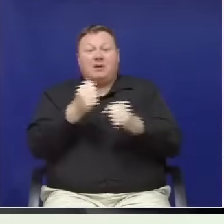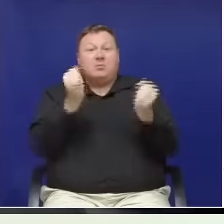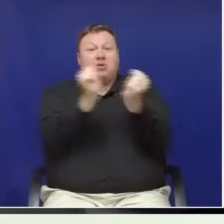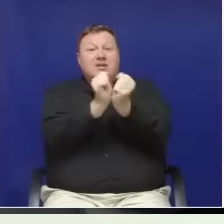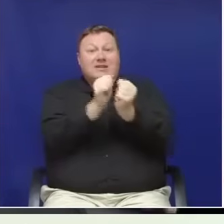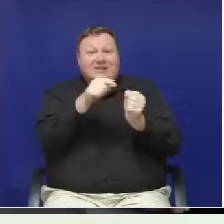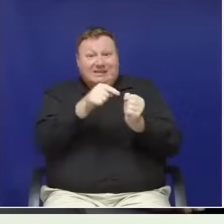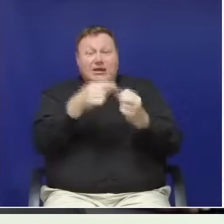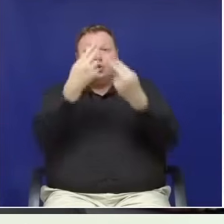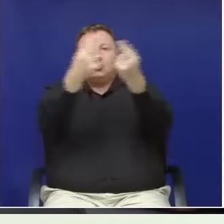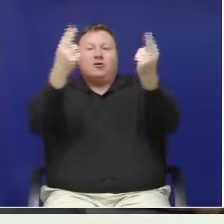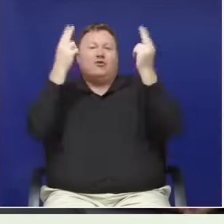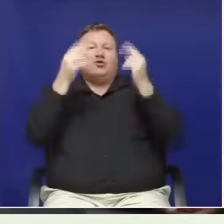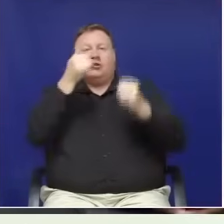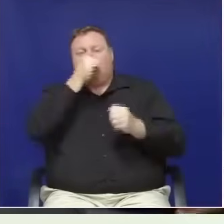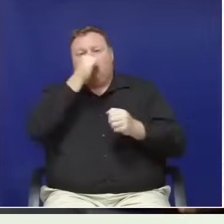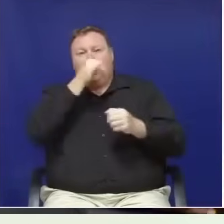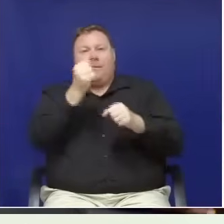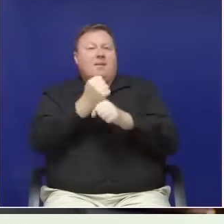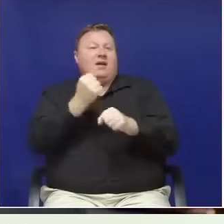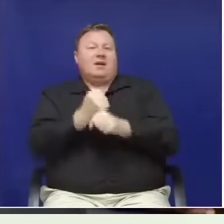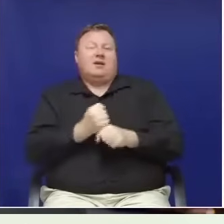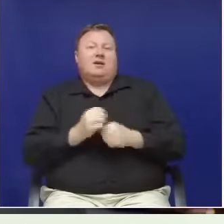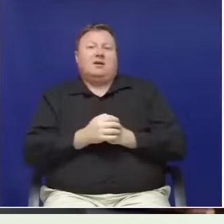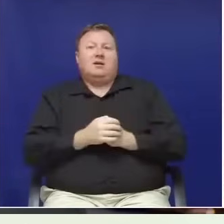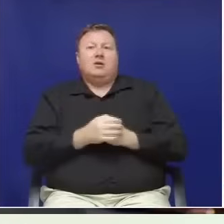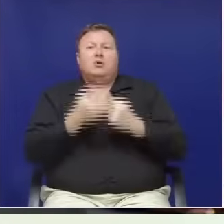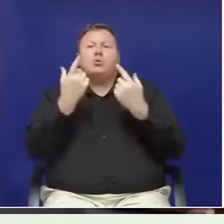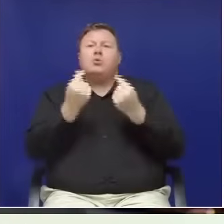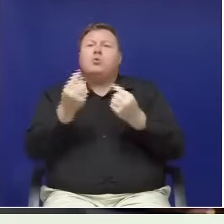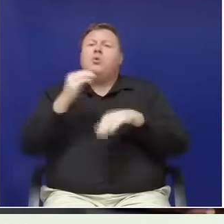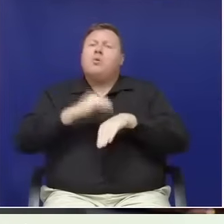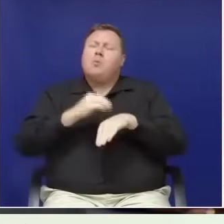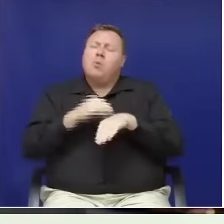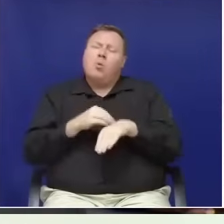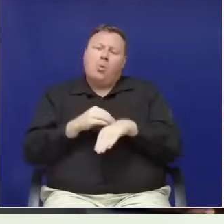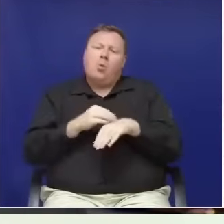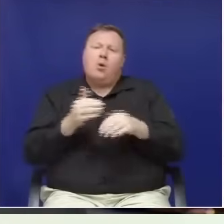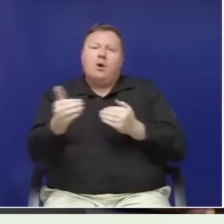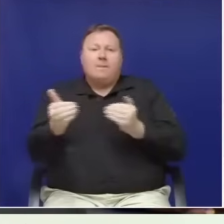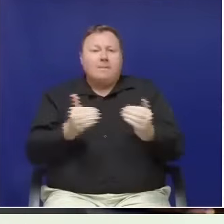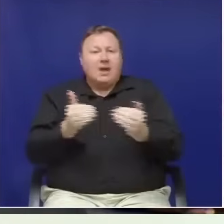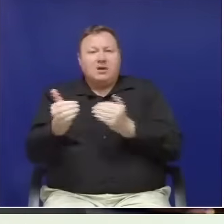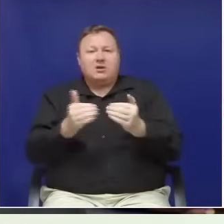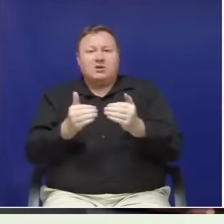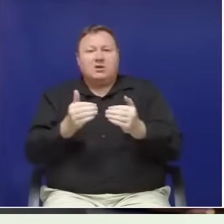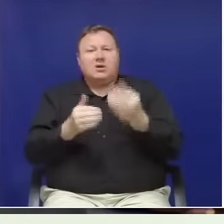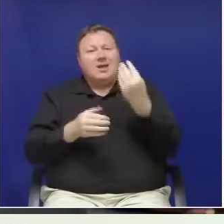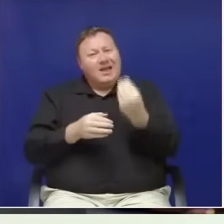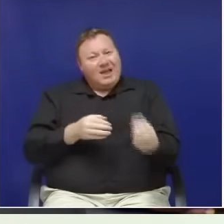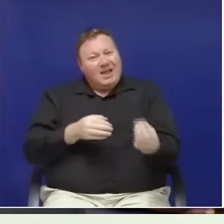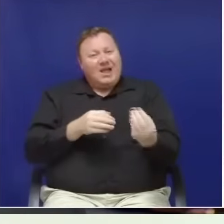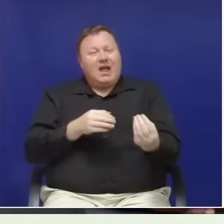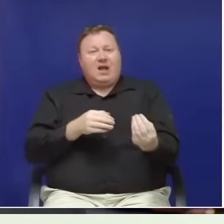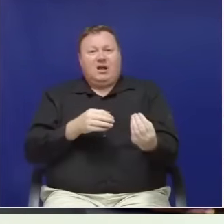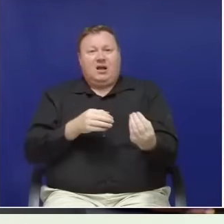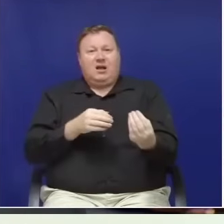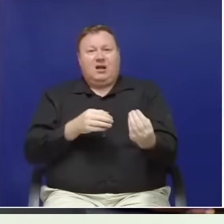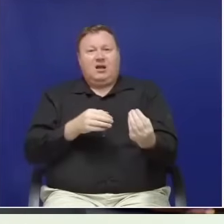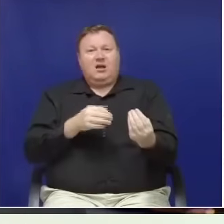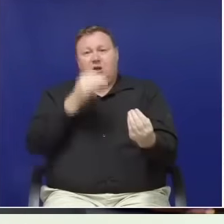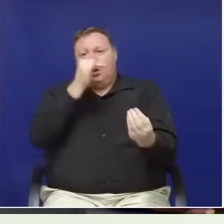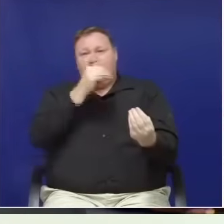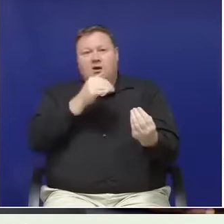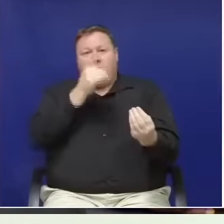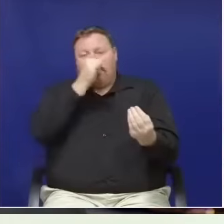crime. Can you do something more about managing to keep juveniles away from hardened